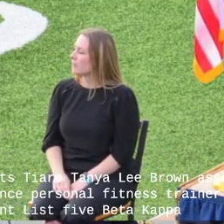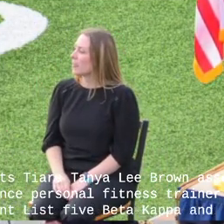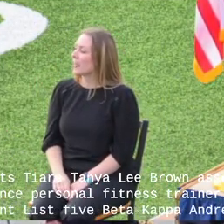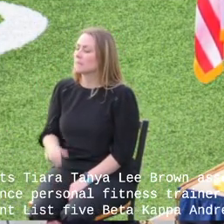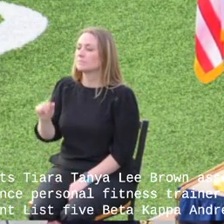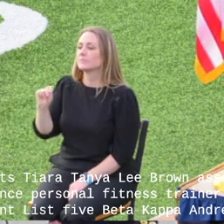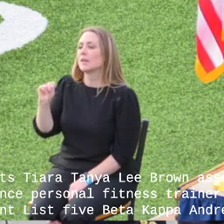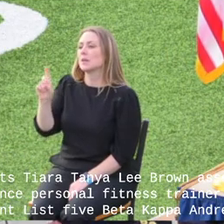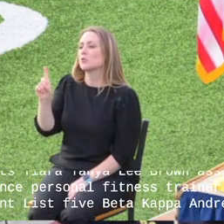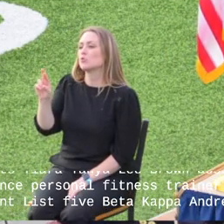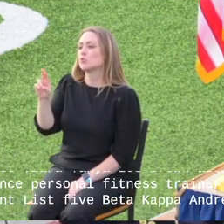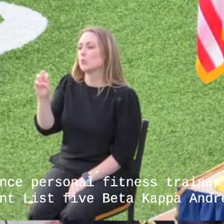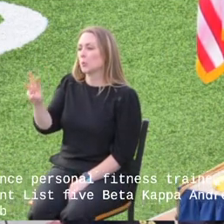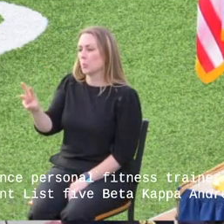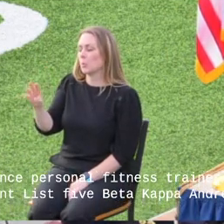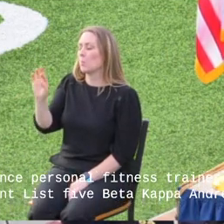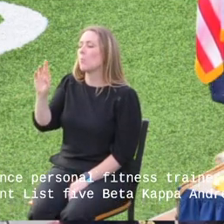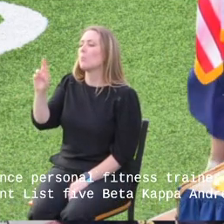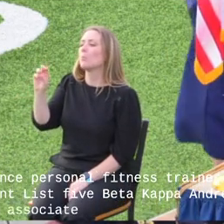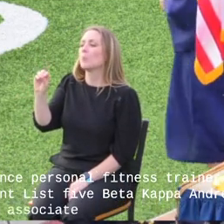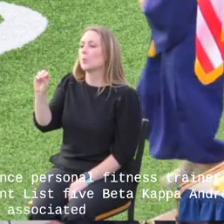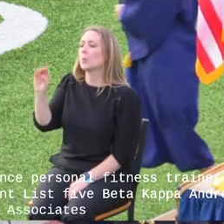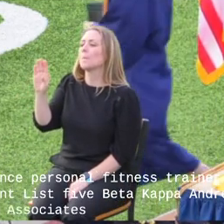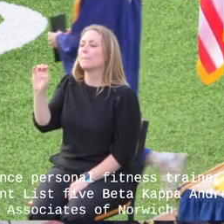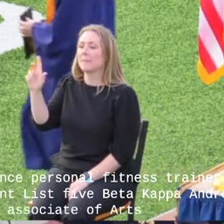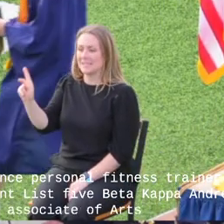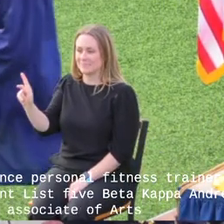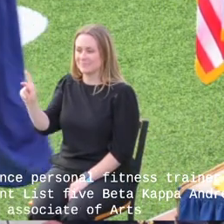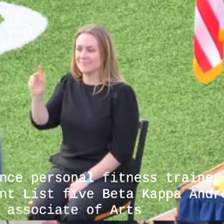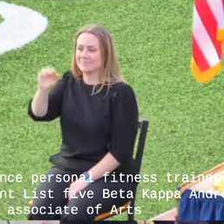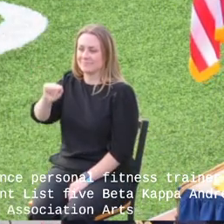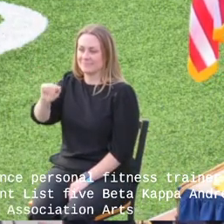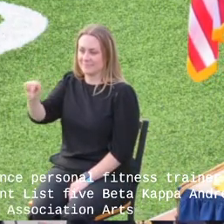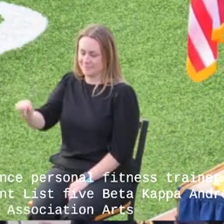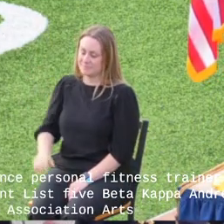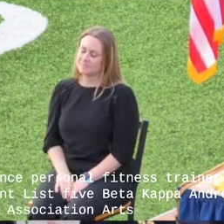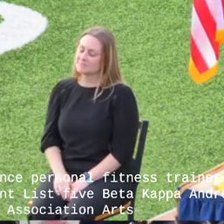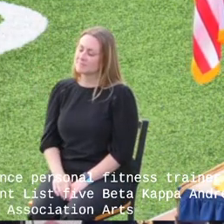Andrew Collison Brubeck, Associate in Arts.